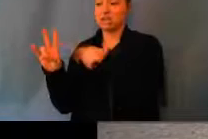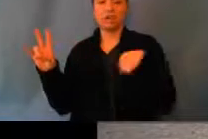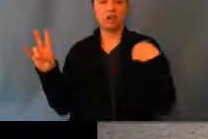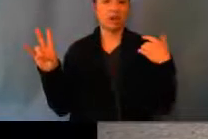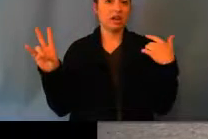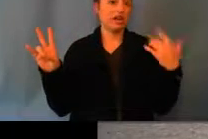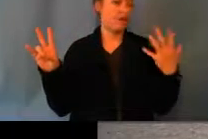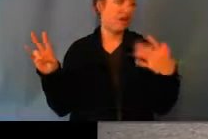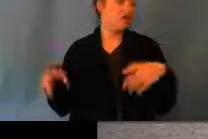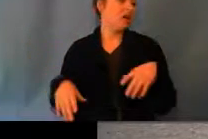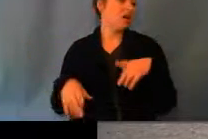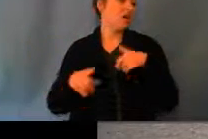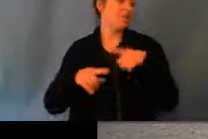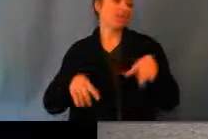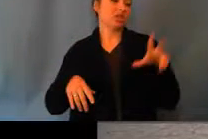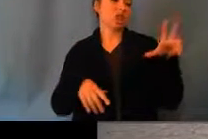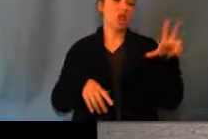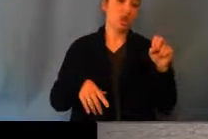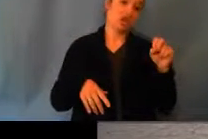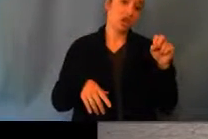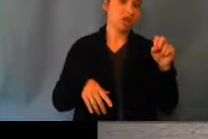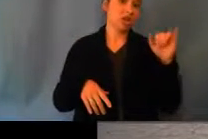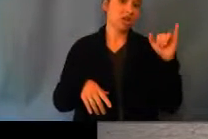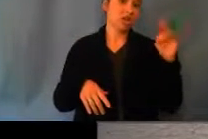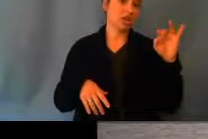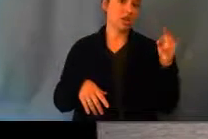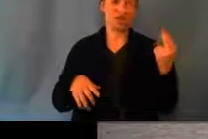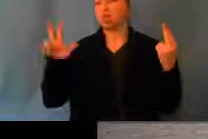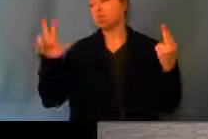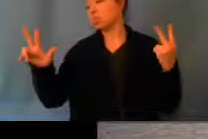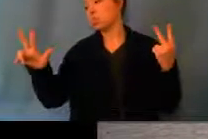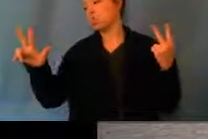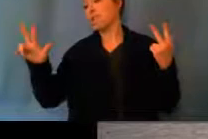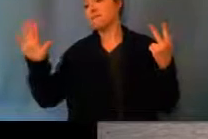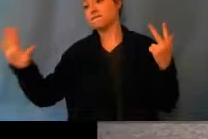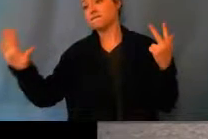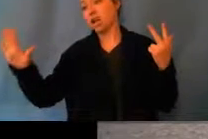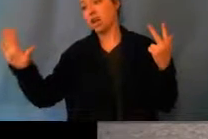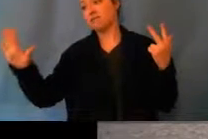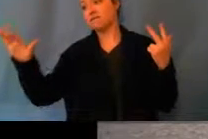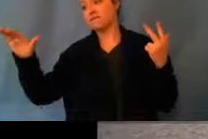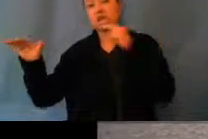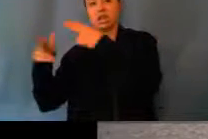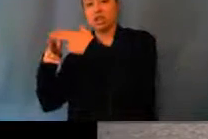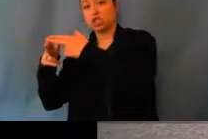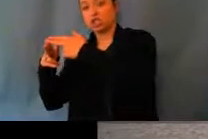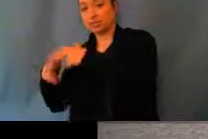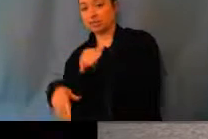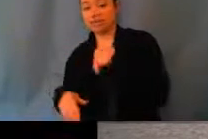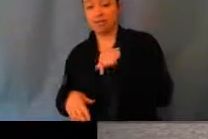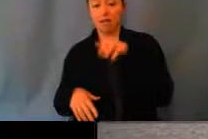long, Sarah's wall was 35 inches long, and Juan's wall was 24 inches